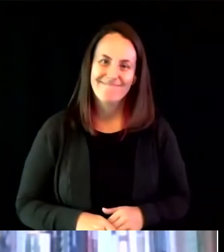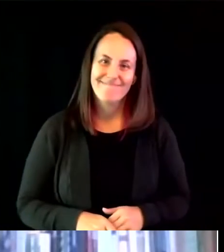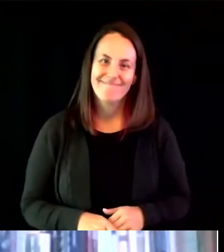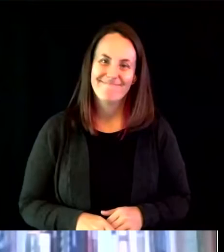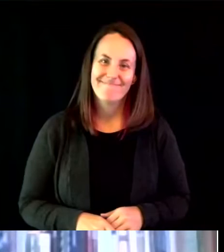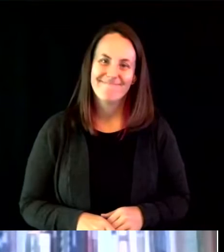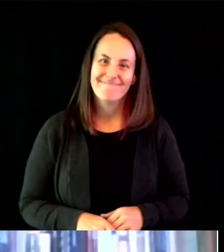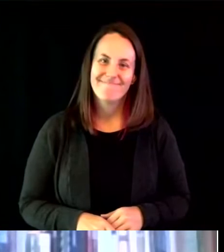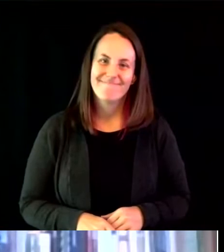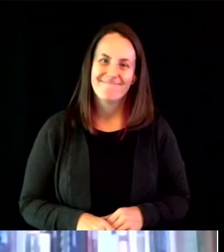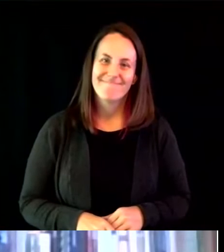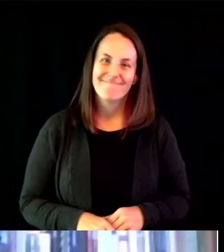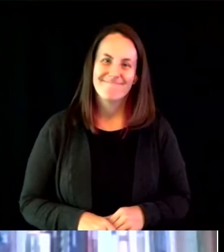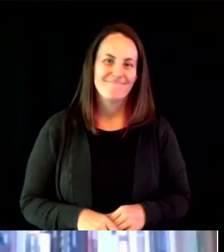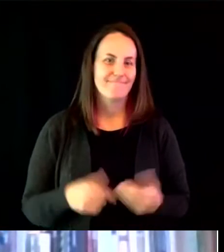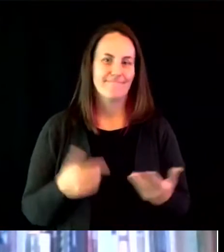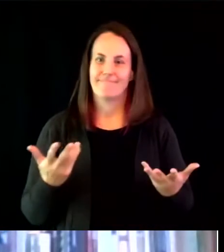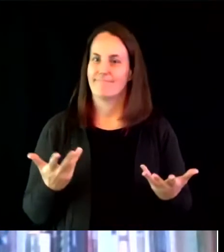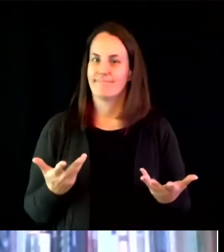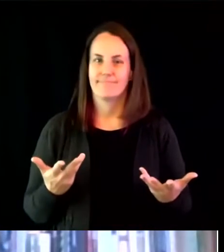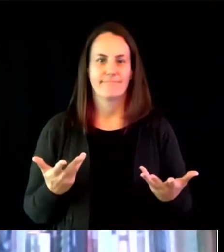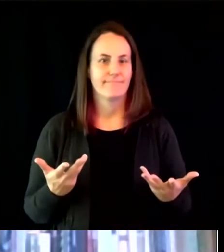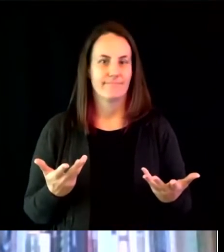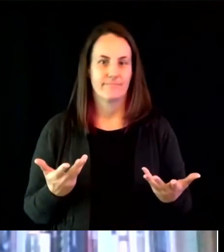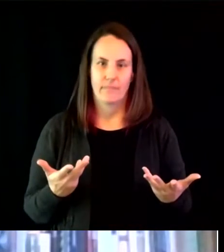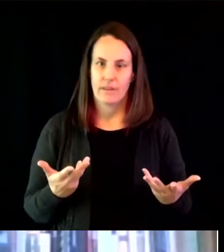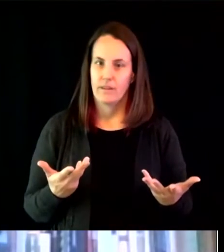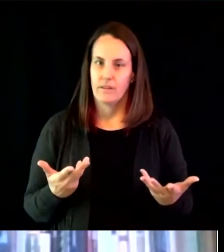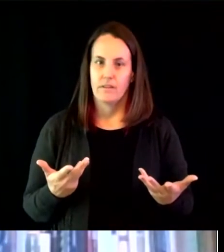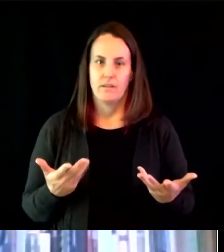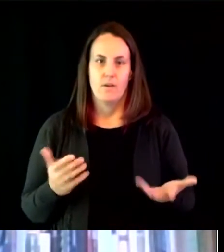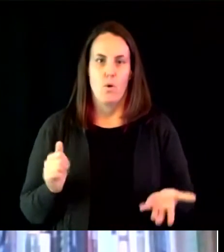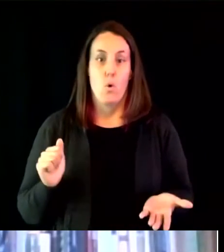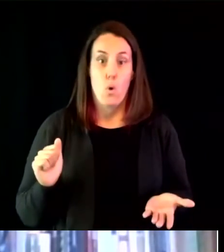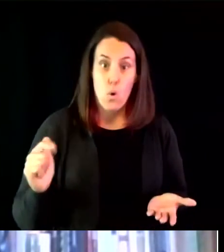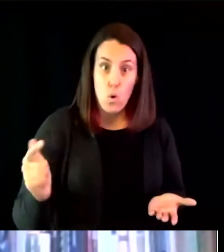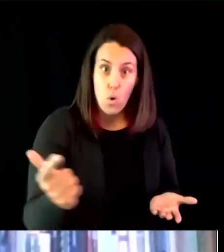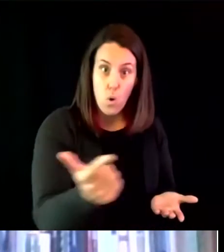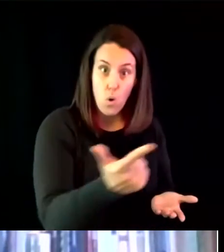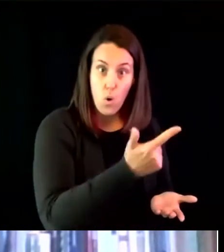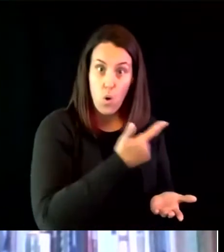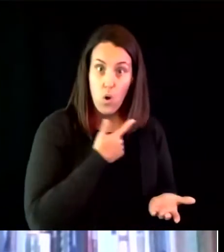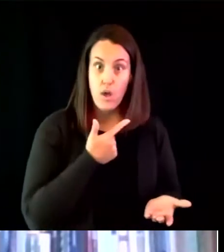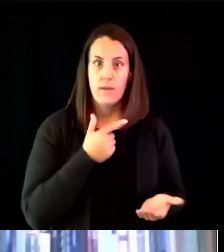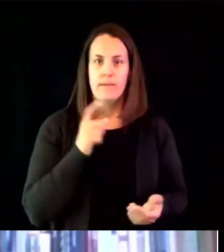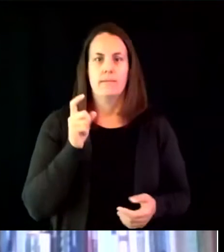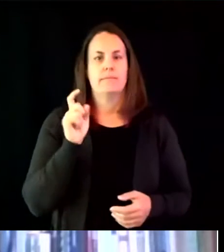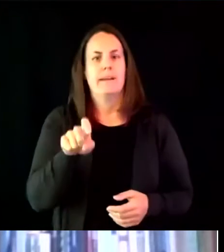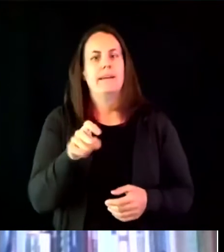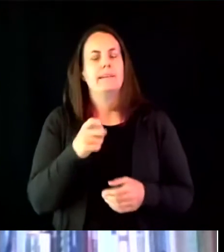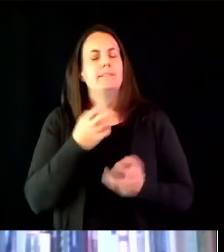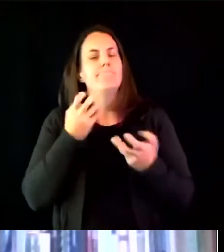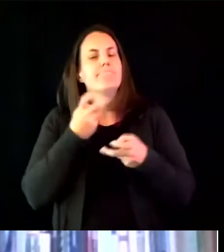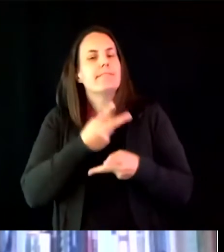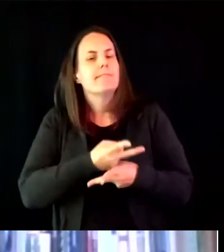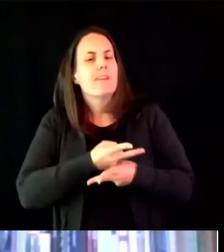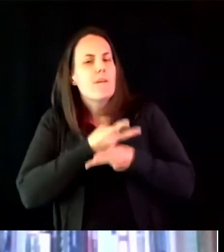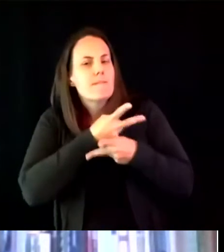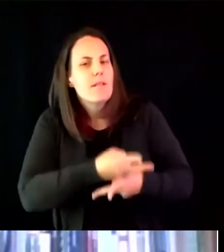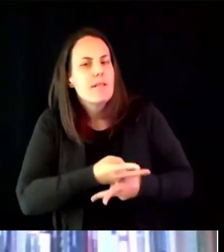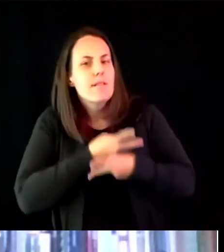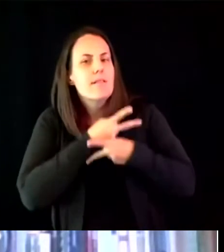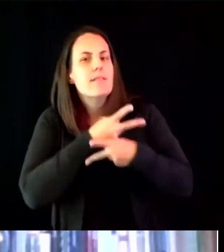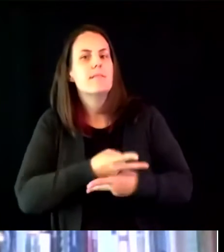it down, we'll be in a better shape to carefully and safely go back to more of our social